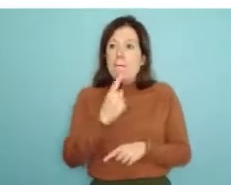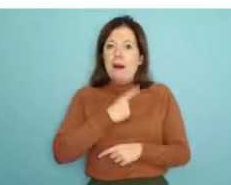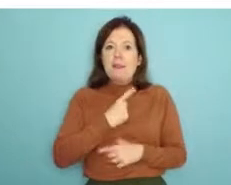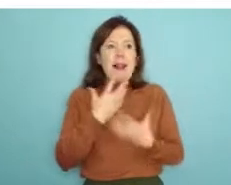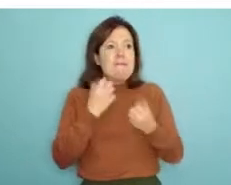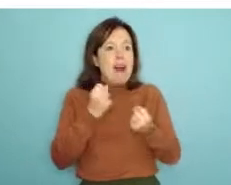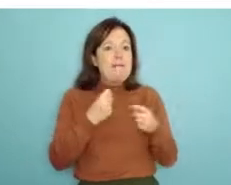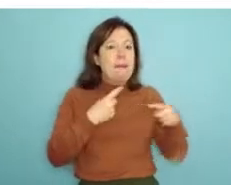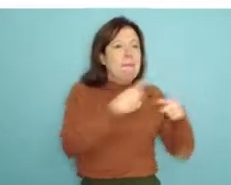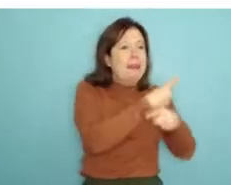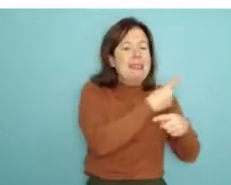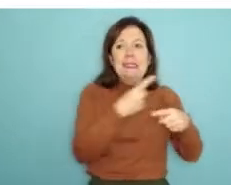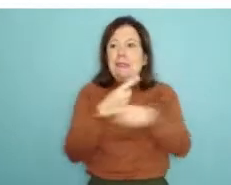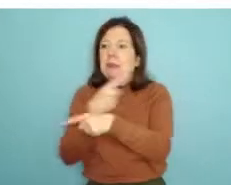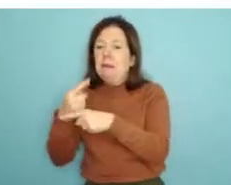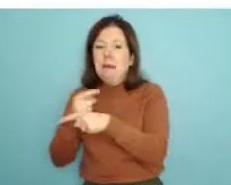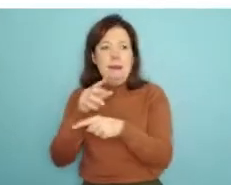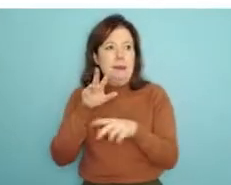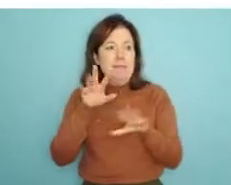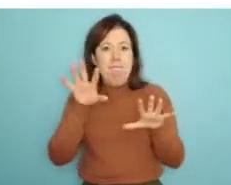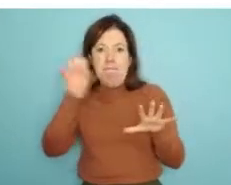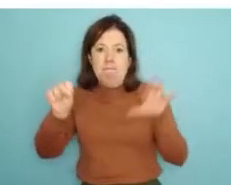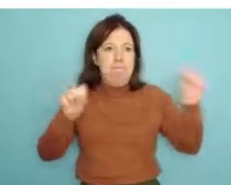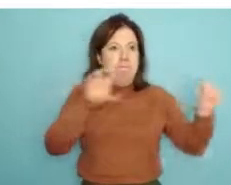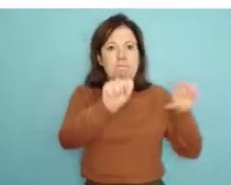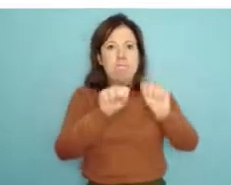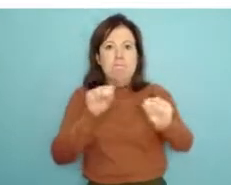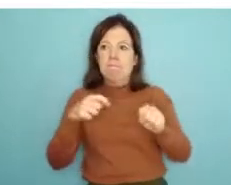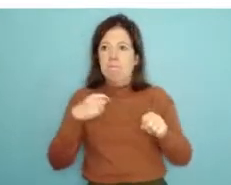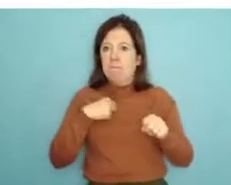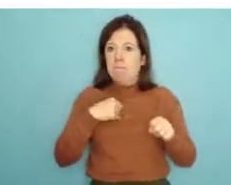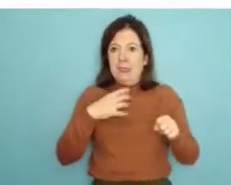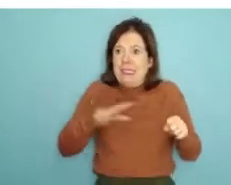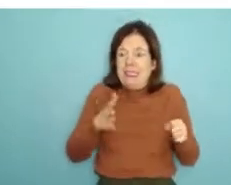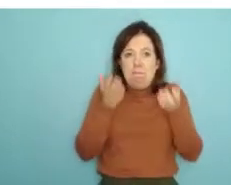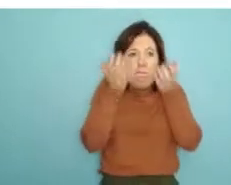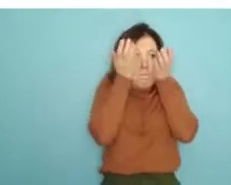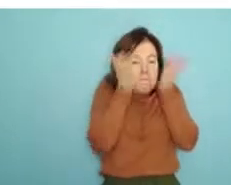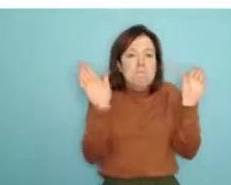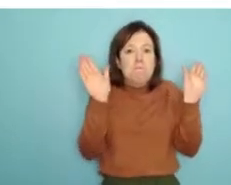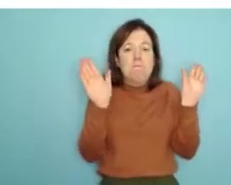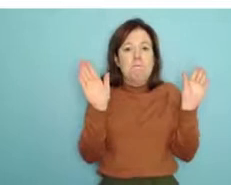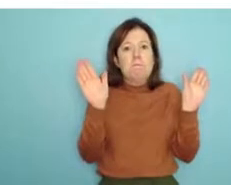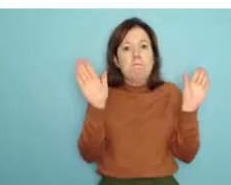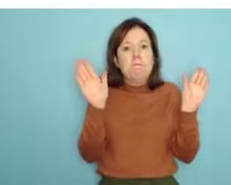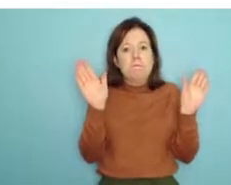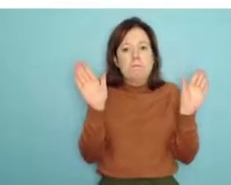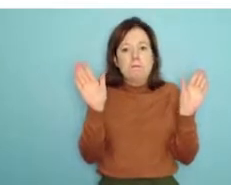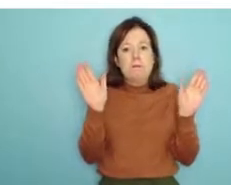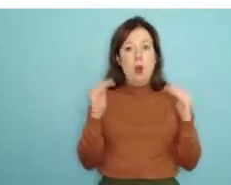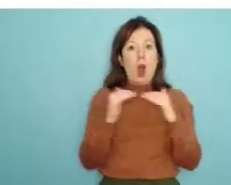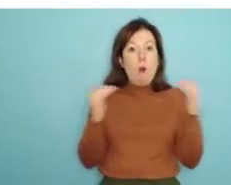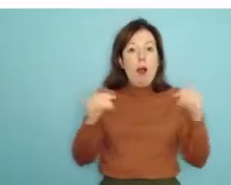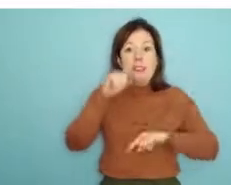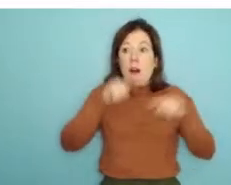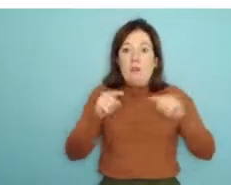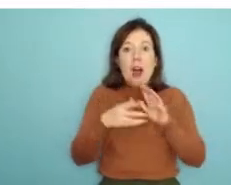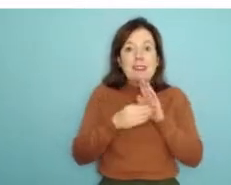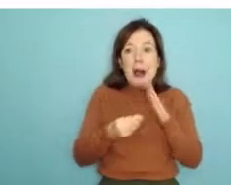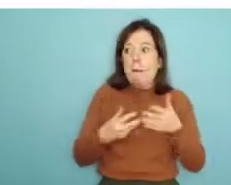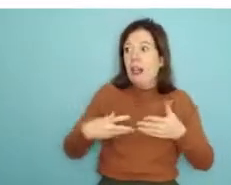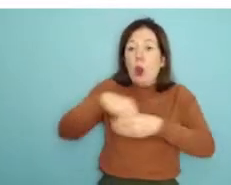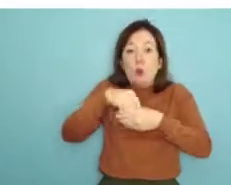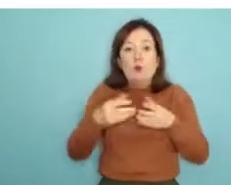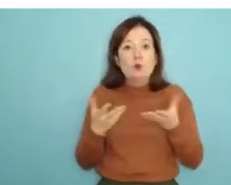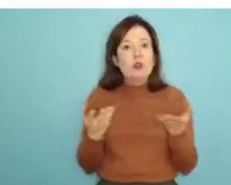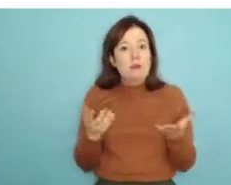where I needed to open my eyes and take action, particularly around equality, diversity and inclusion.